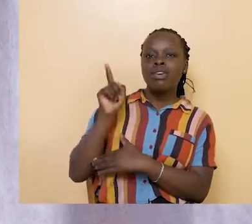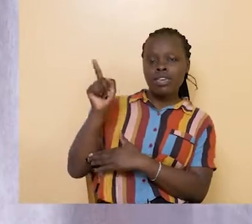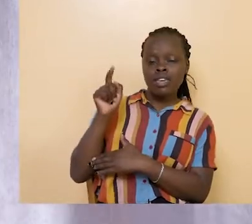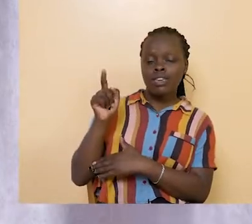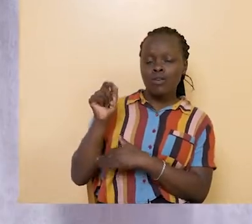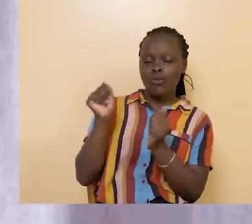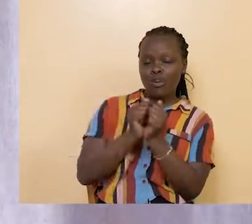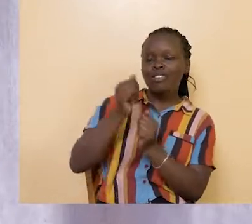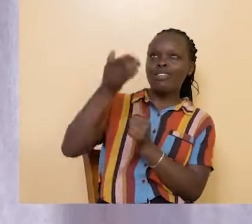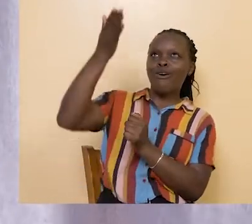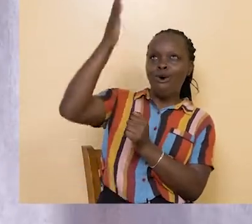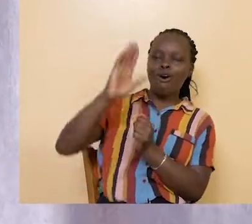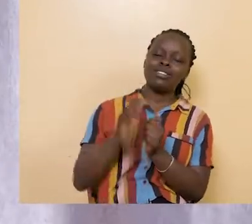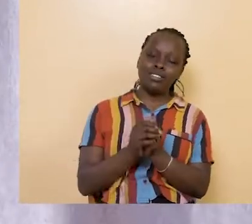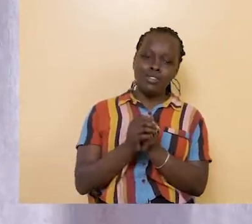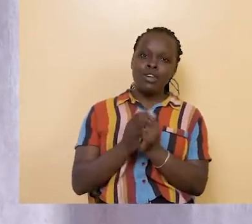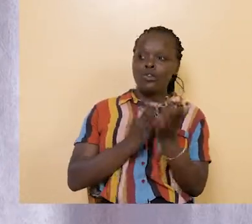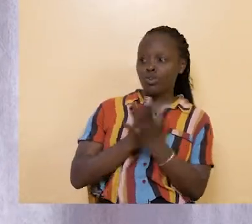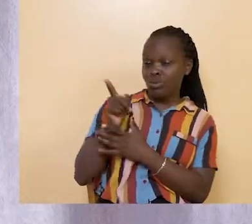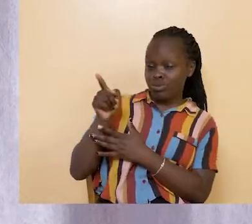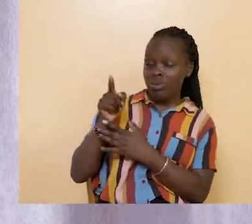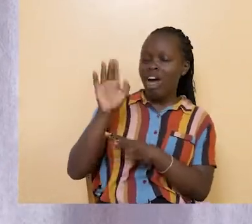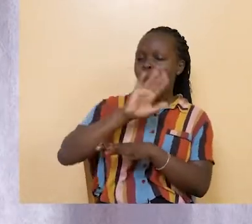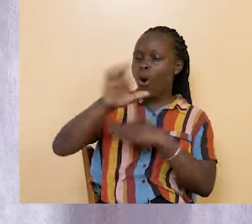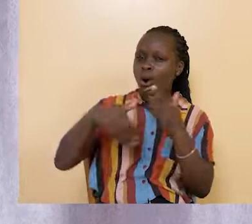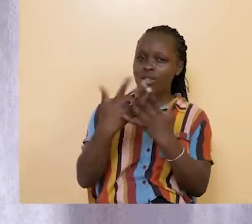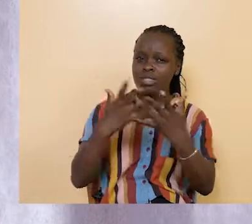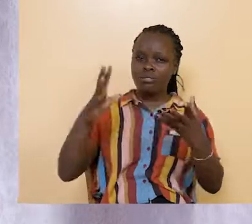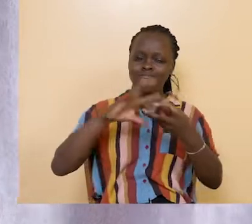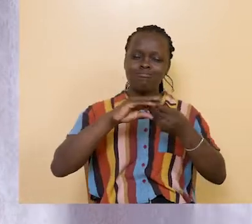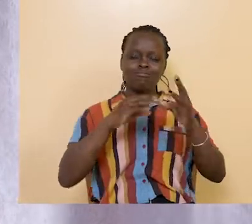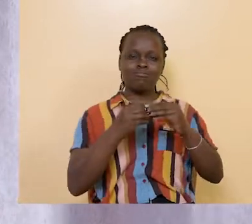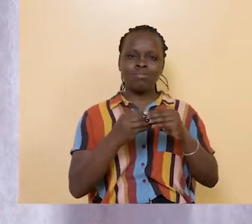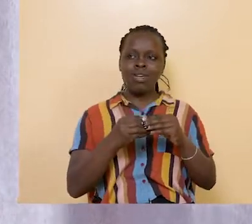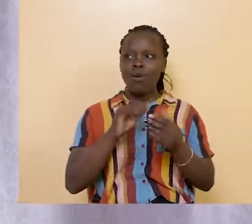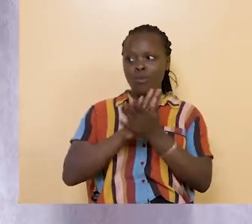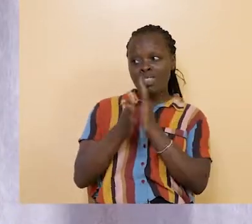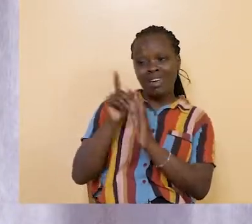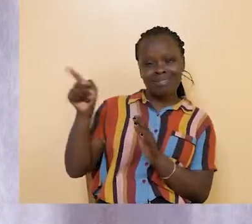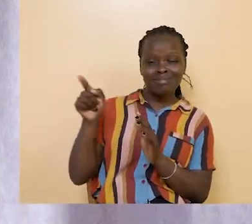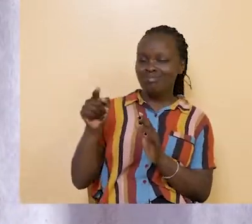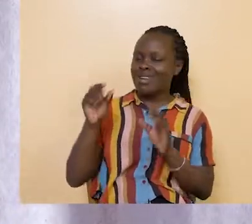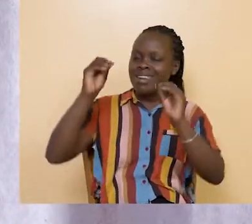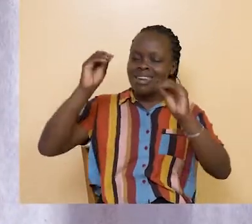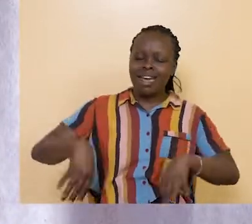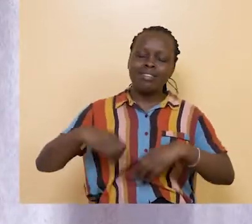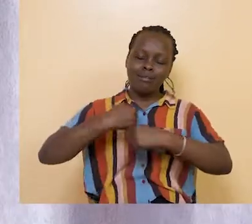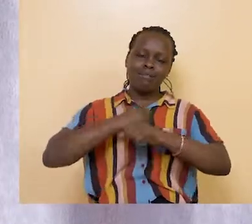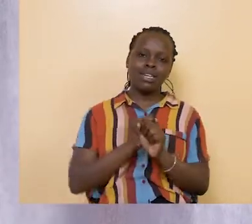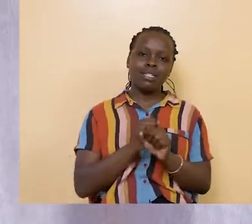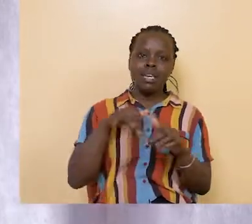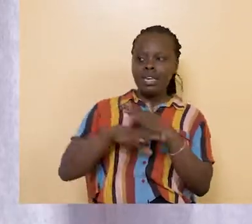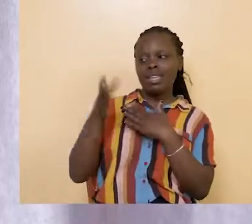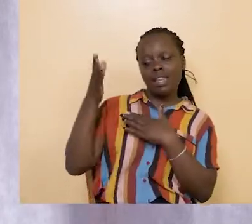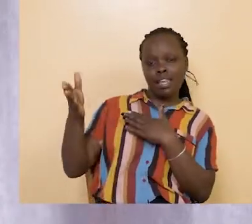He was with God in the beginning, and through him all things were made, and without him nothing has been made.